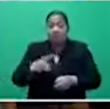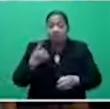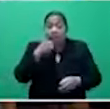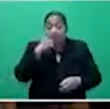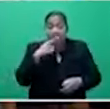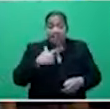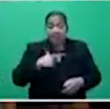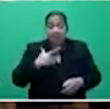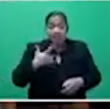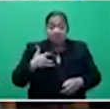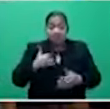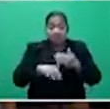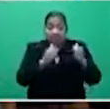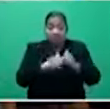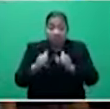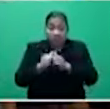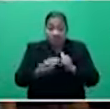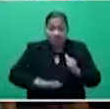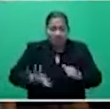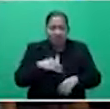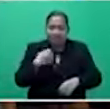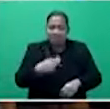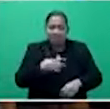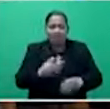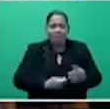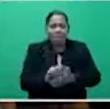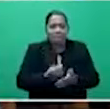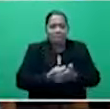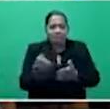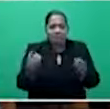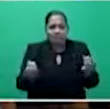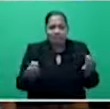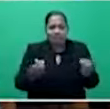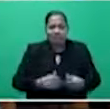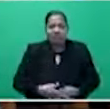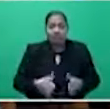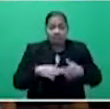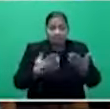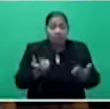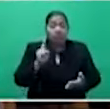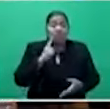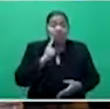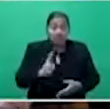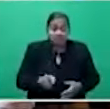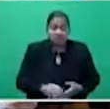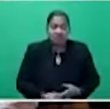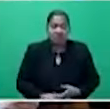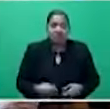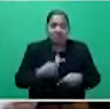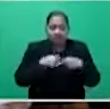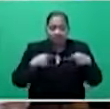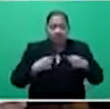again, they did not mention that. They no longer are paying any money. What we have said, Mr. Speaker, sir, is that we will develop these as